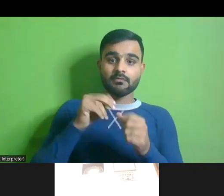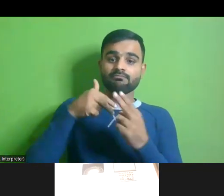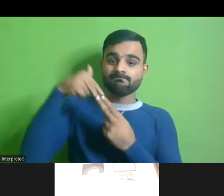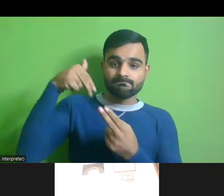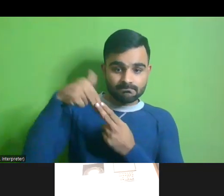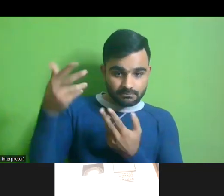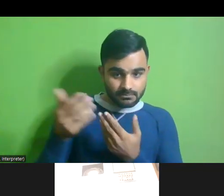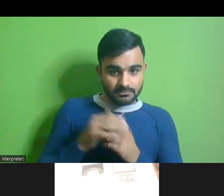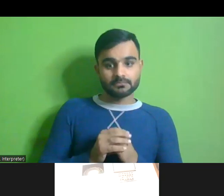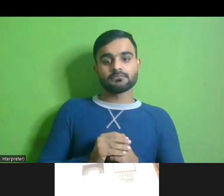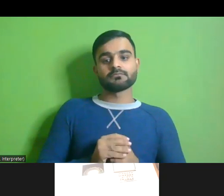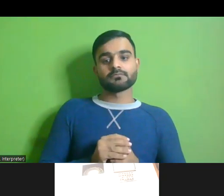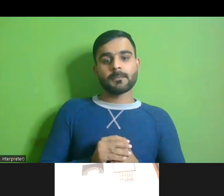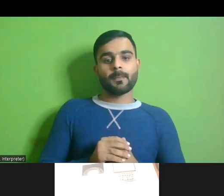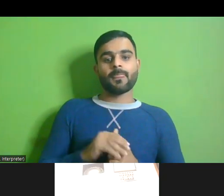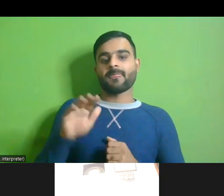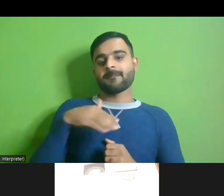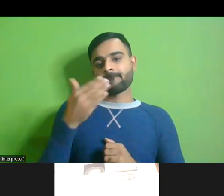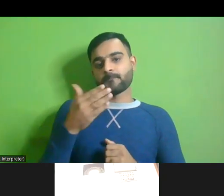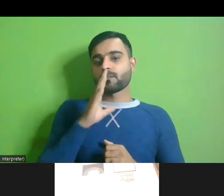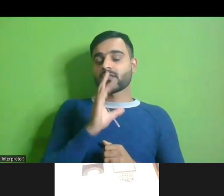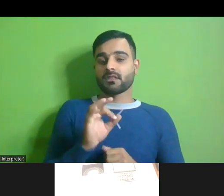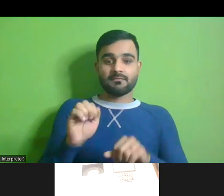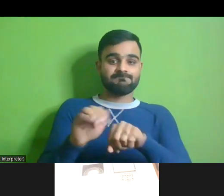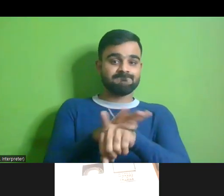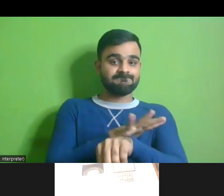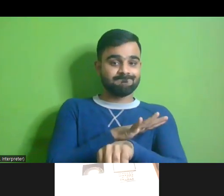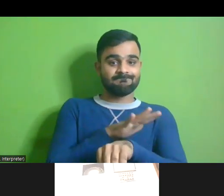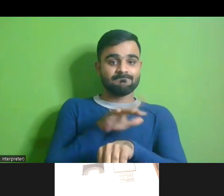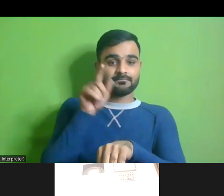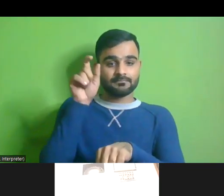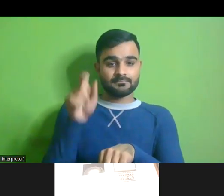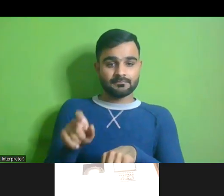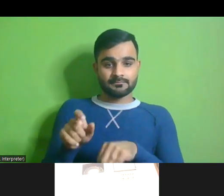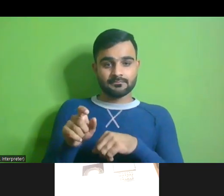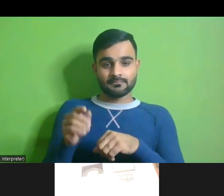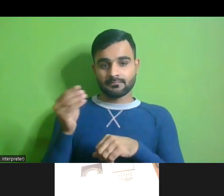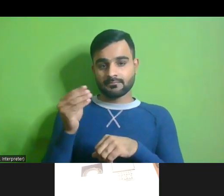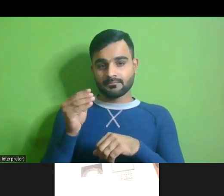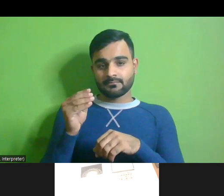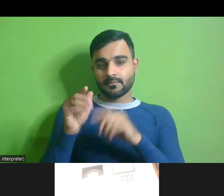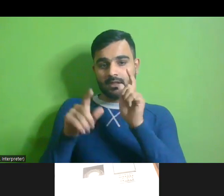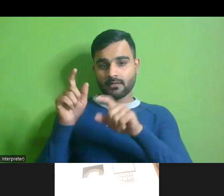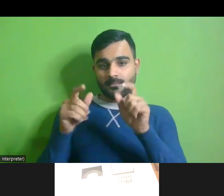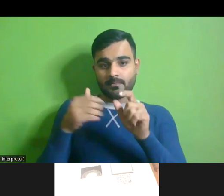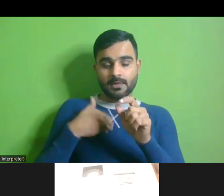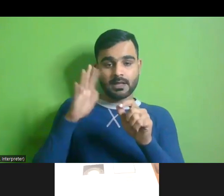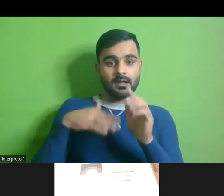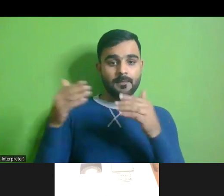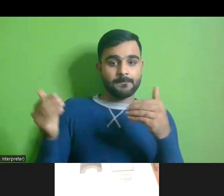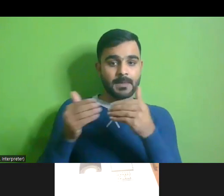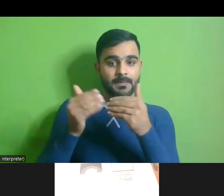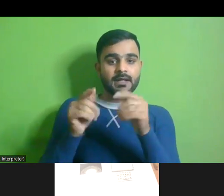stories. You know, I take real inspiration from some of the people I have met. Like,